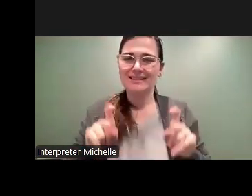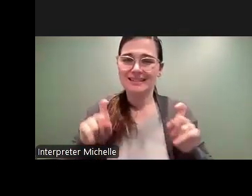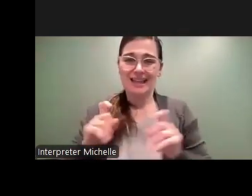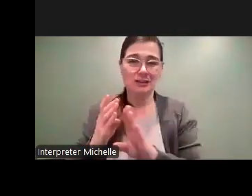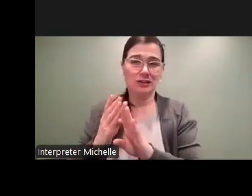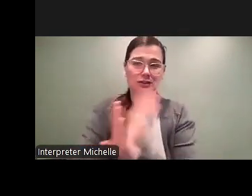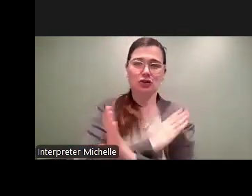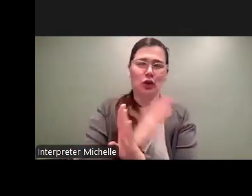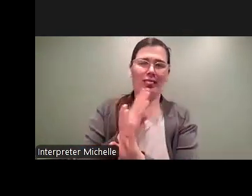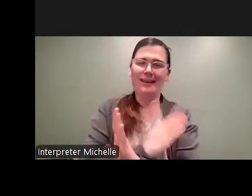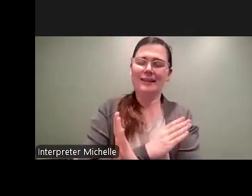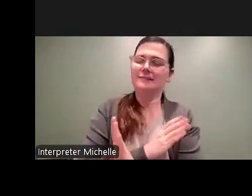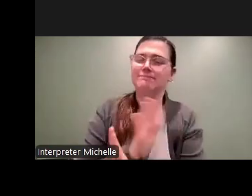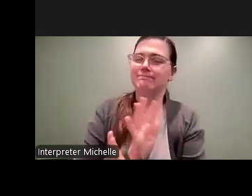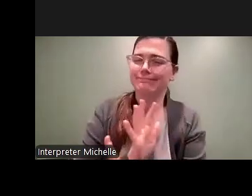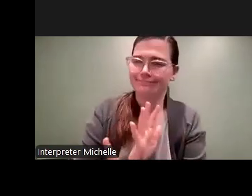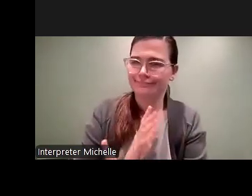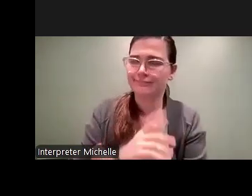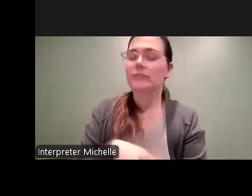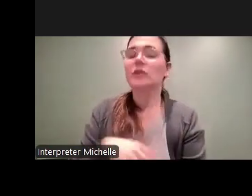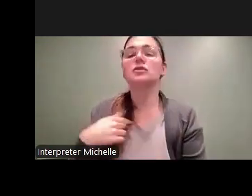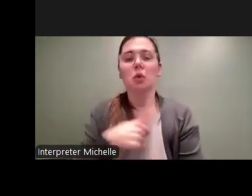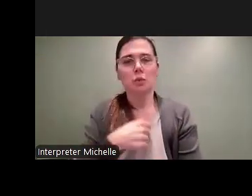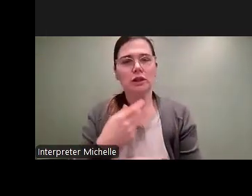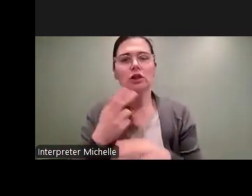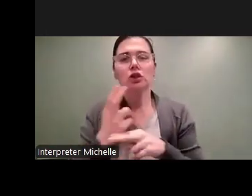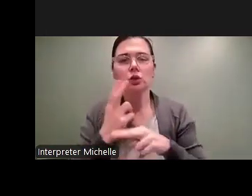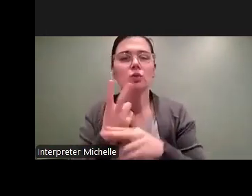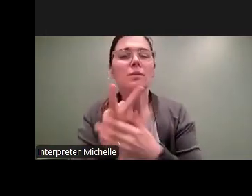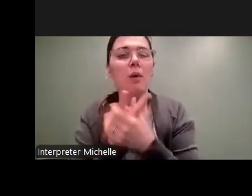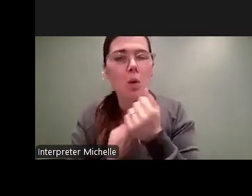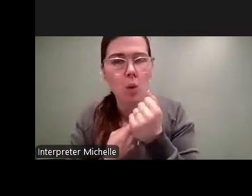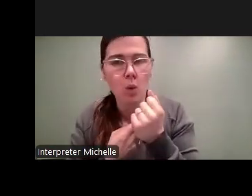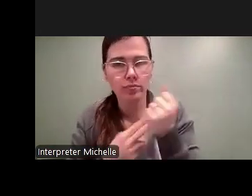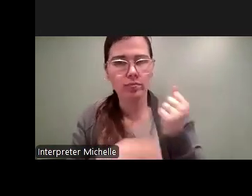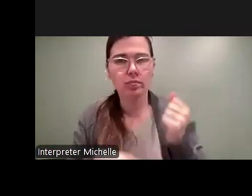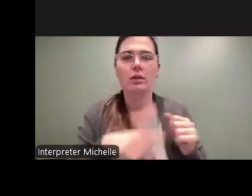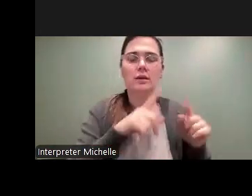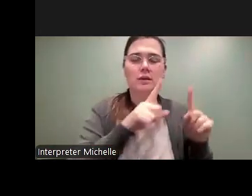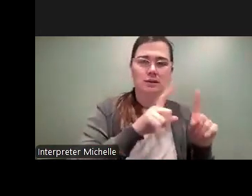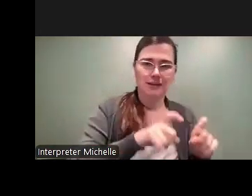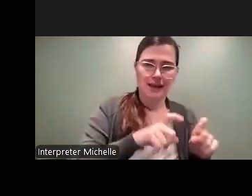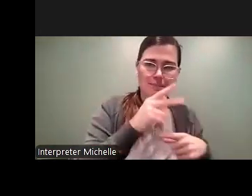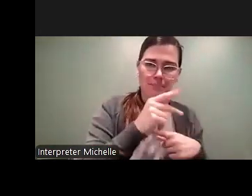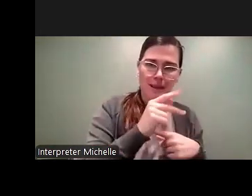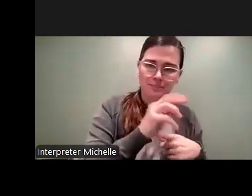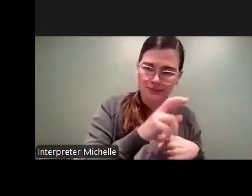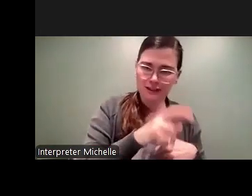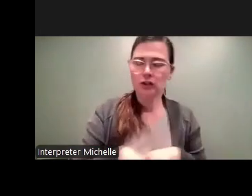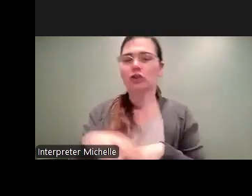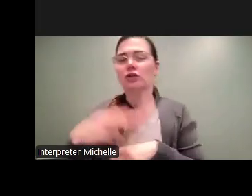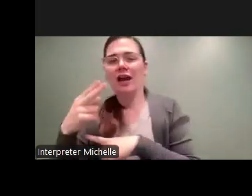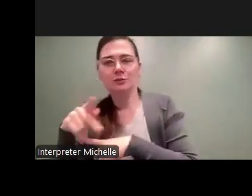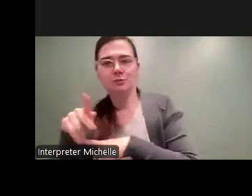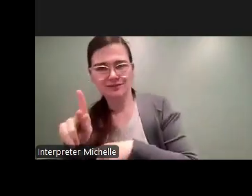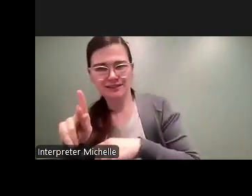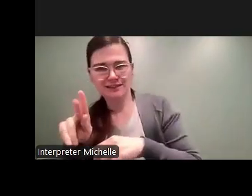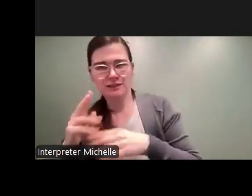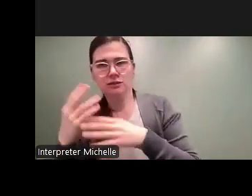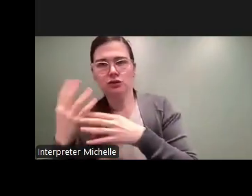we can use both of these tests together in different combinations as our screening strategy.